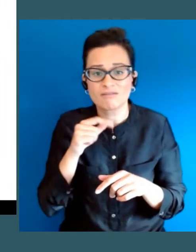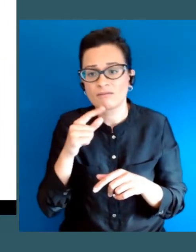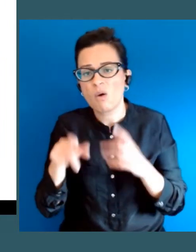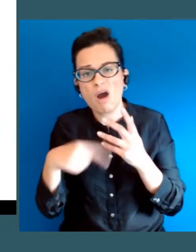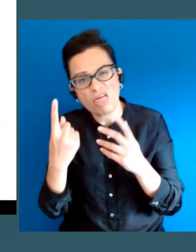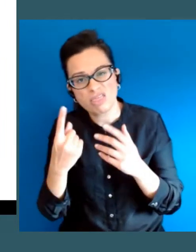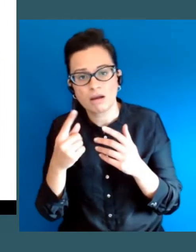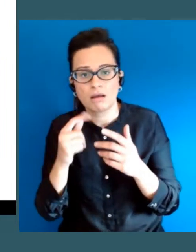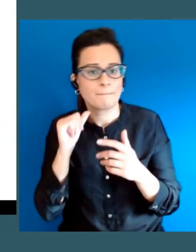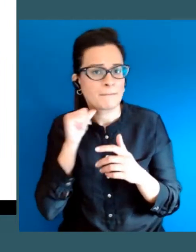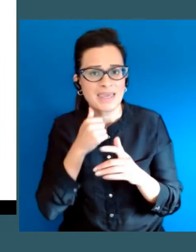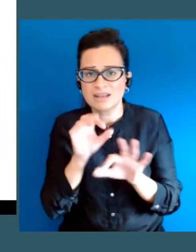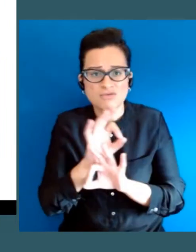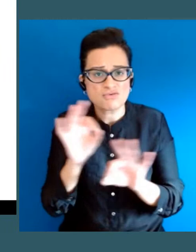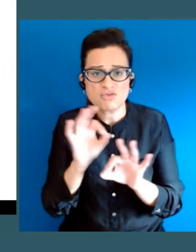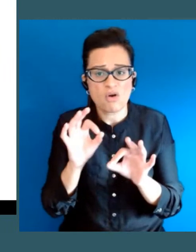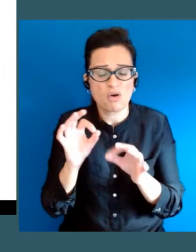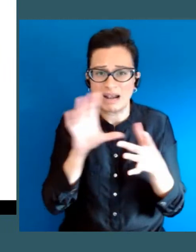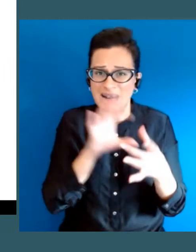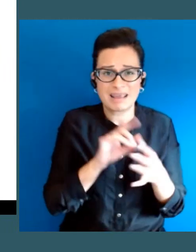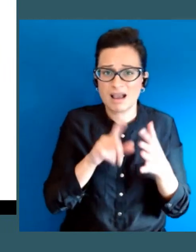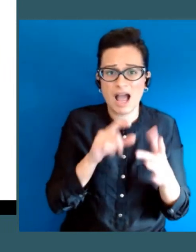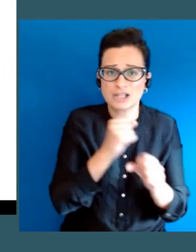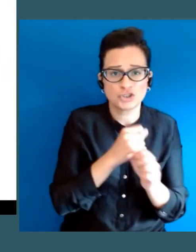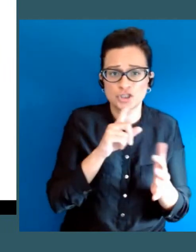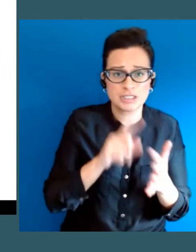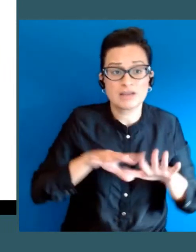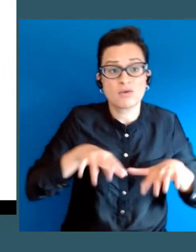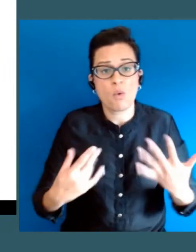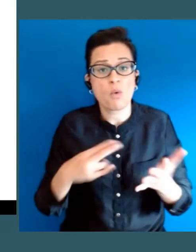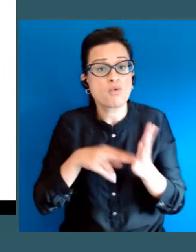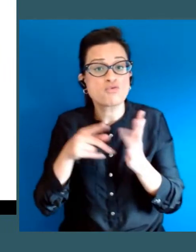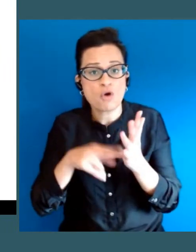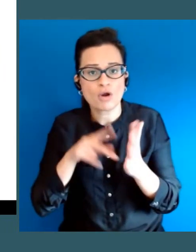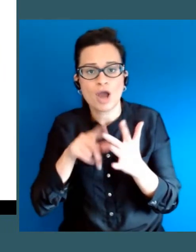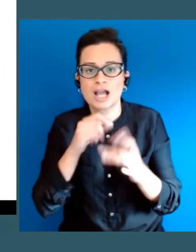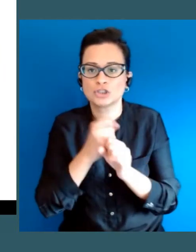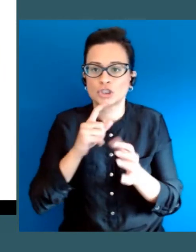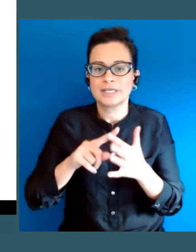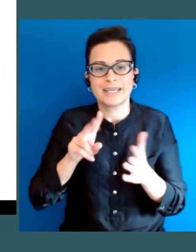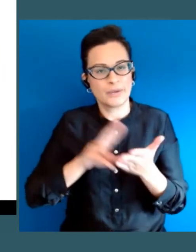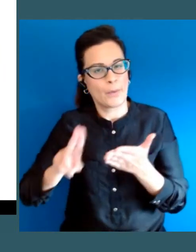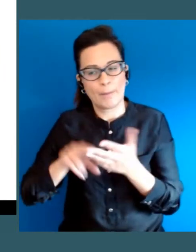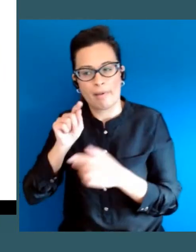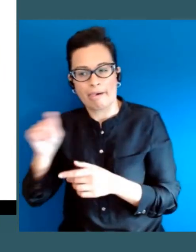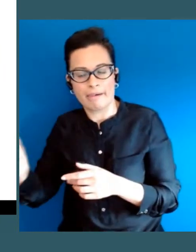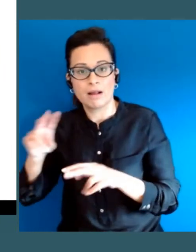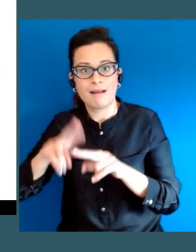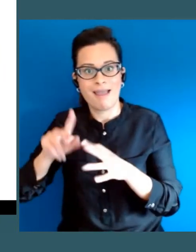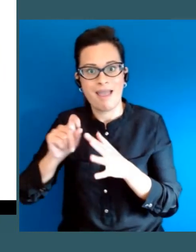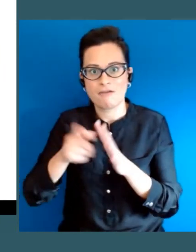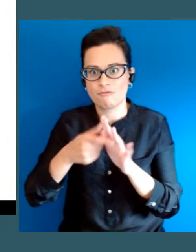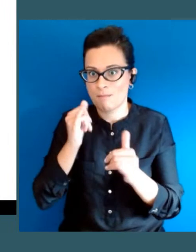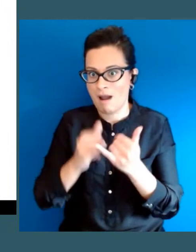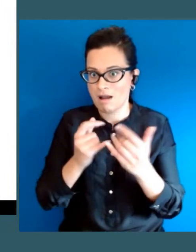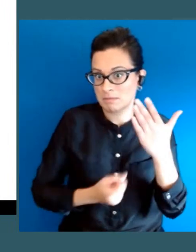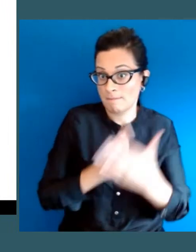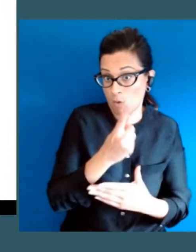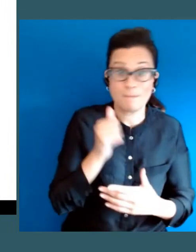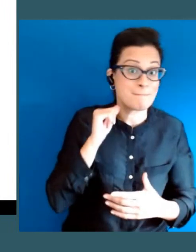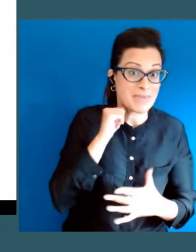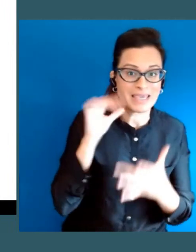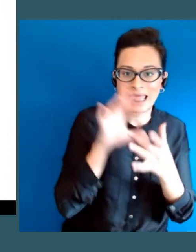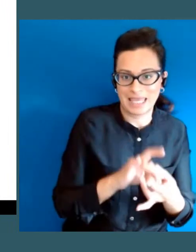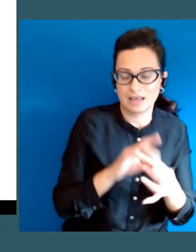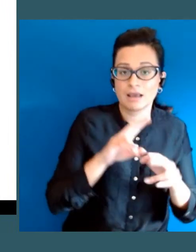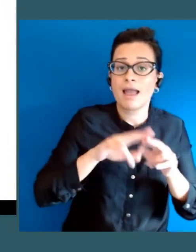for IgE meat or non-IgE in terms of typical sense of it. But for FPIES, it can be meats. Equally for FPIES,